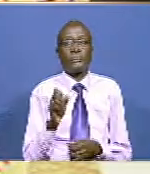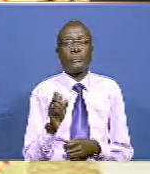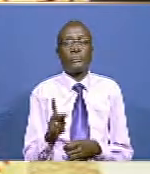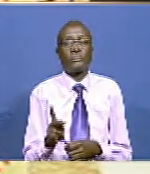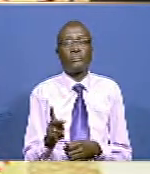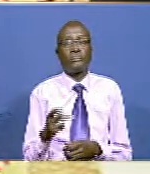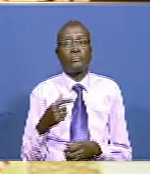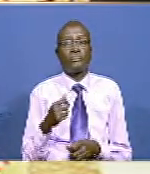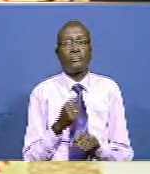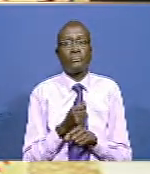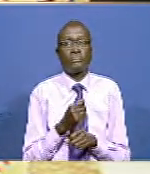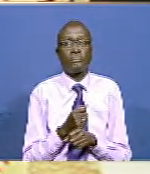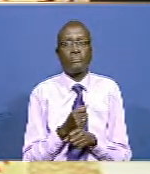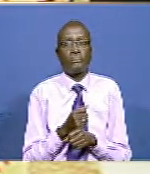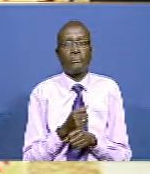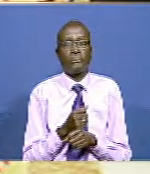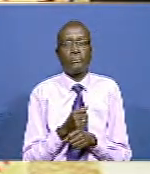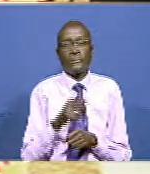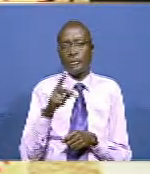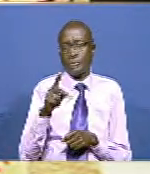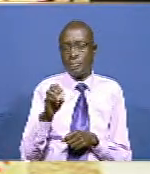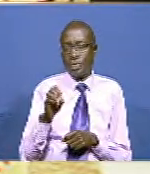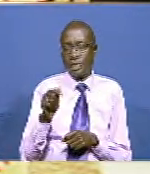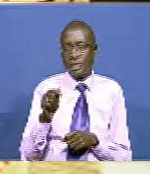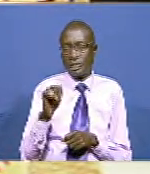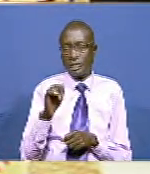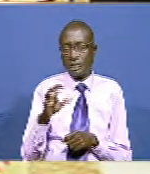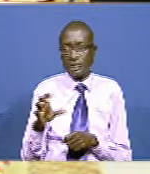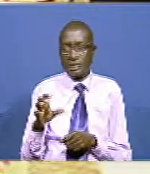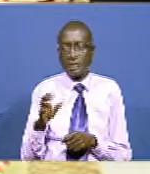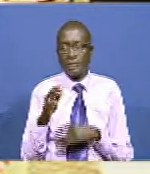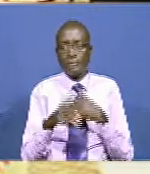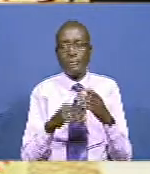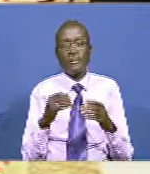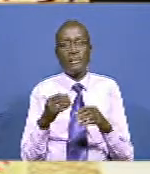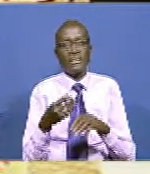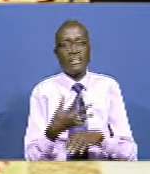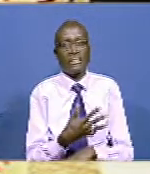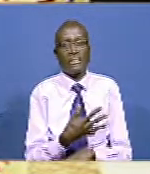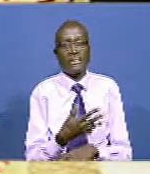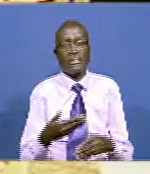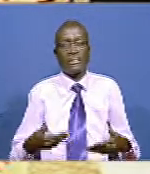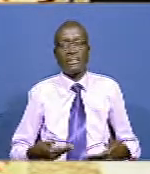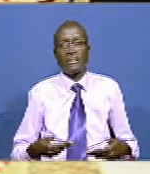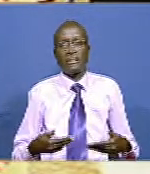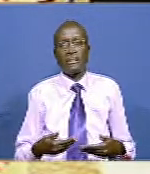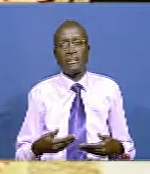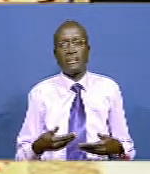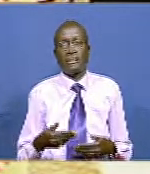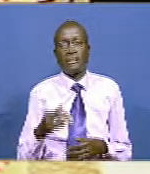we're doing some pieces, some poetic pieces. There is one that we're doing about cancer. It's by young